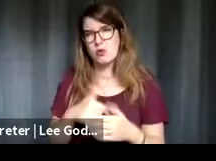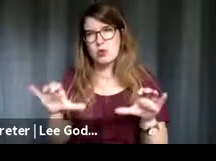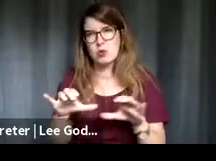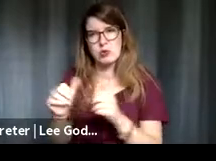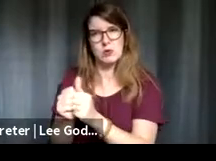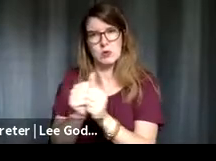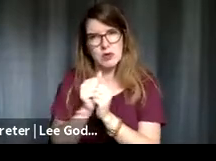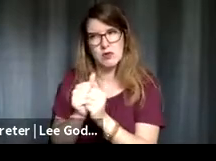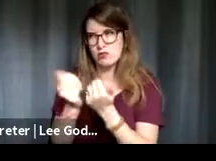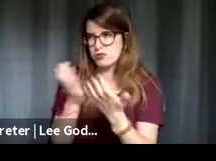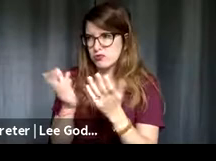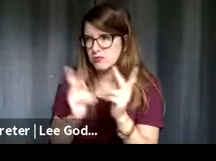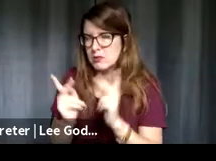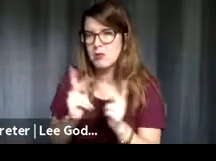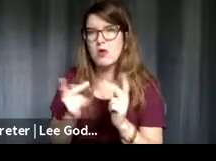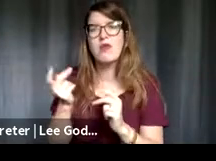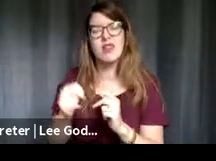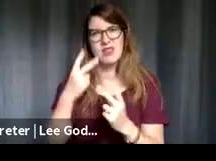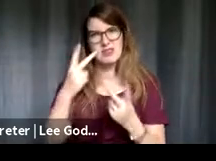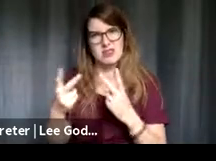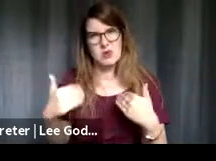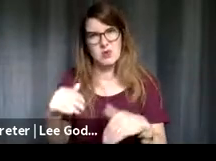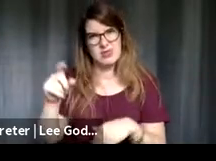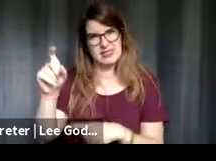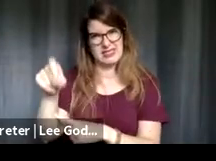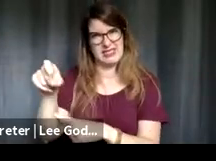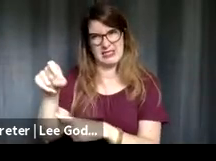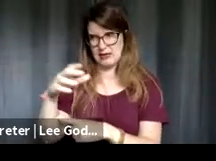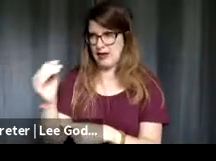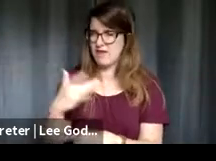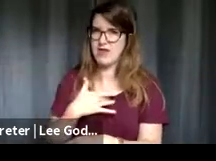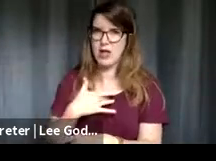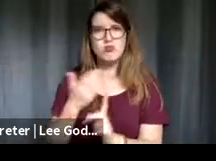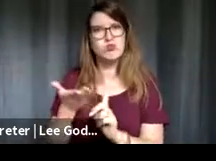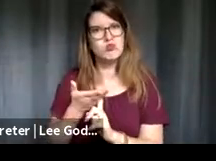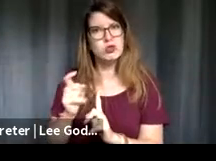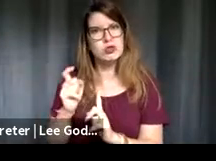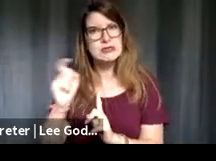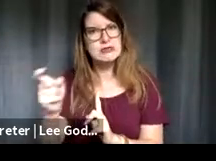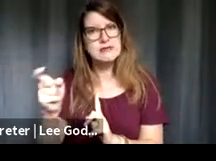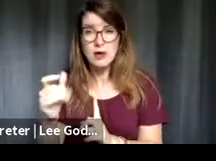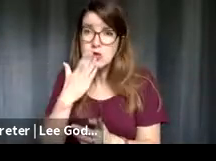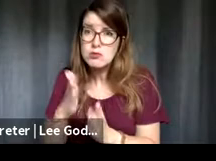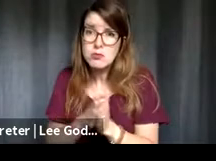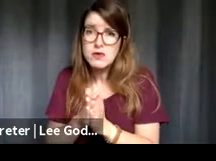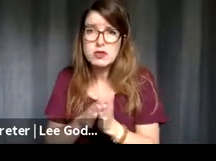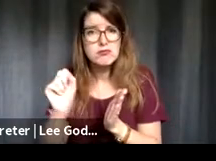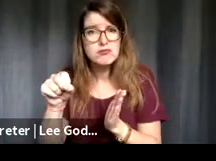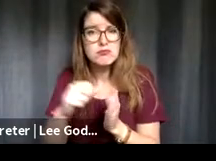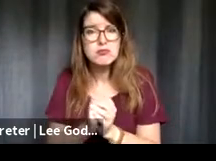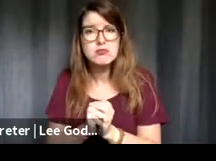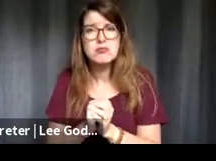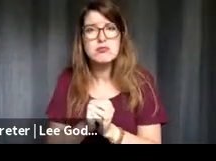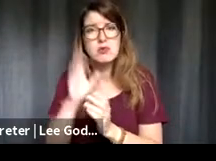here to serve people. And then they see there's a need and they feel compelled to give. And that's good. It's a good motivation. You know,